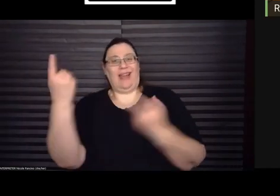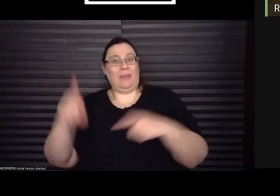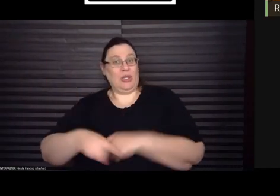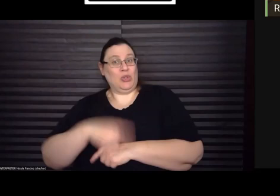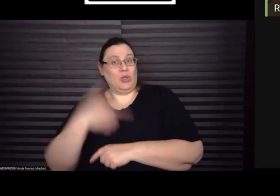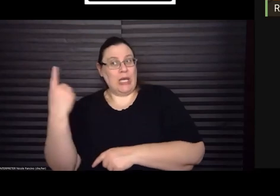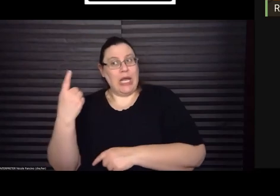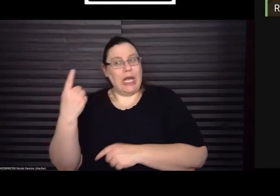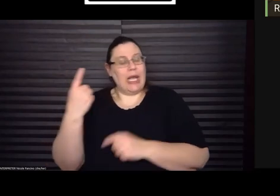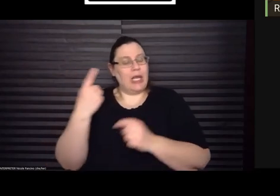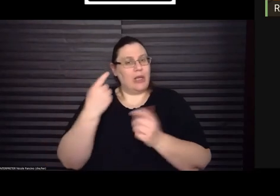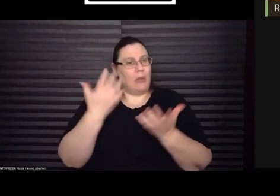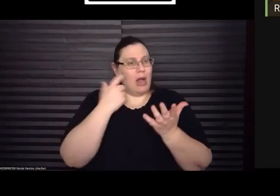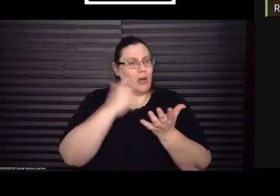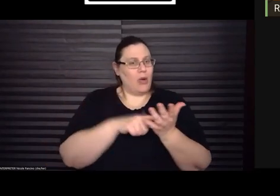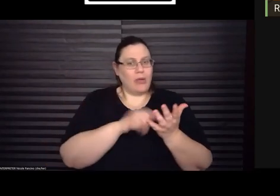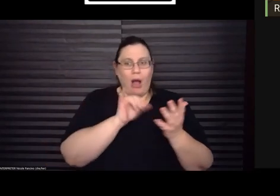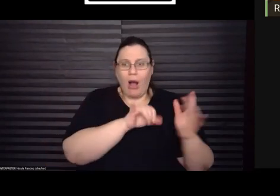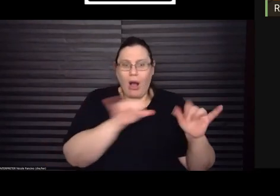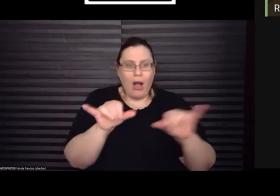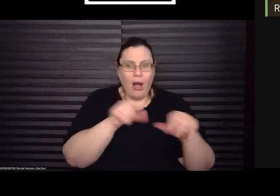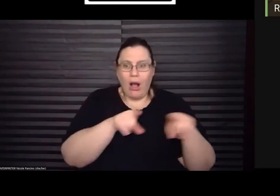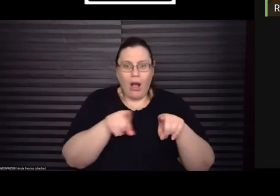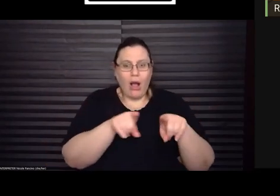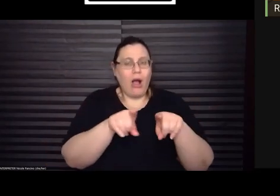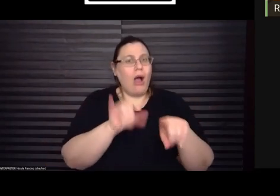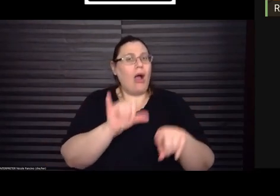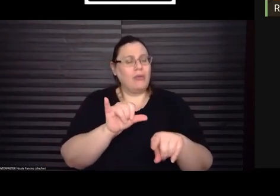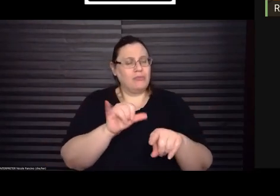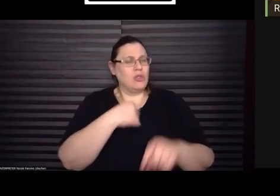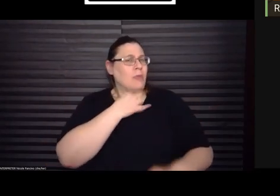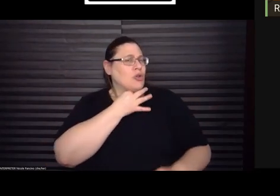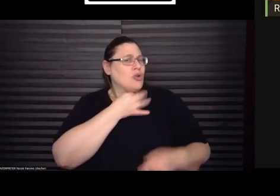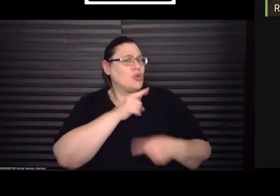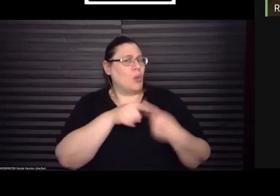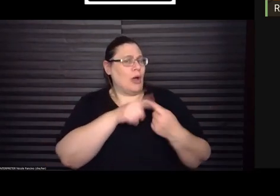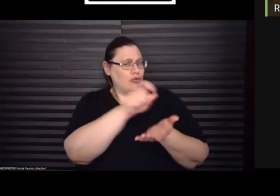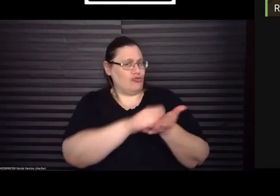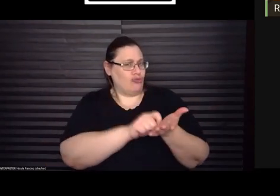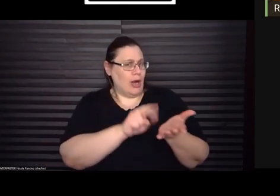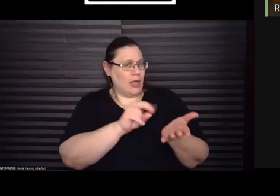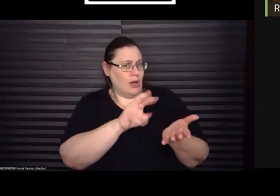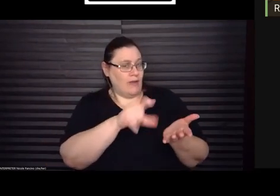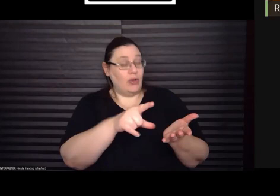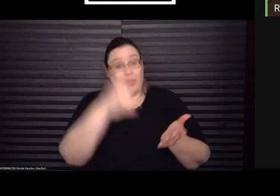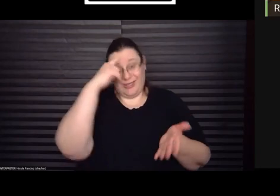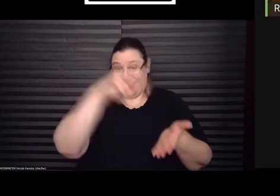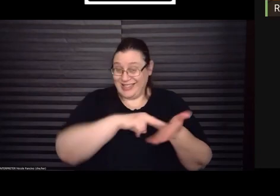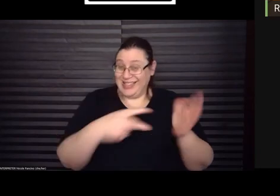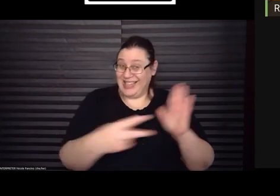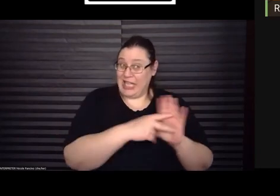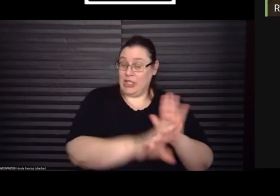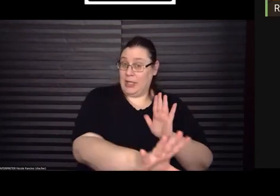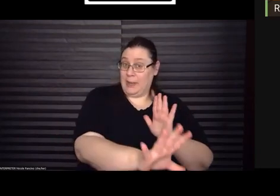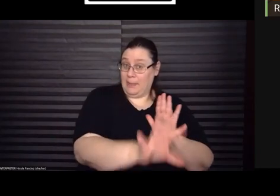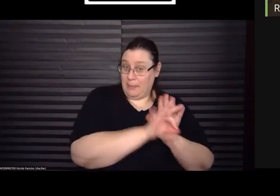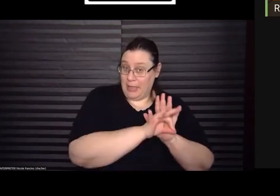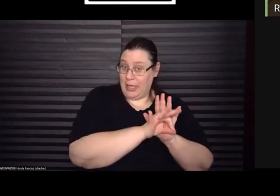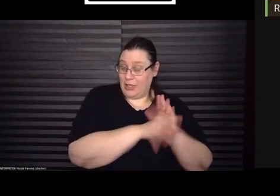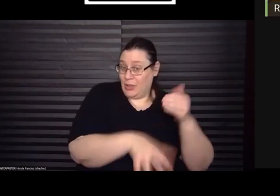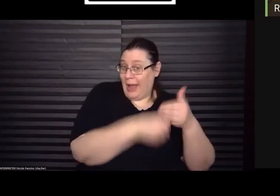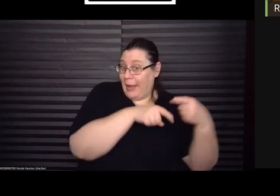can become apparent. And I'm curious, during the writing process of this novel, did you consciously choose to